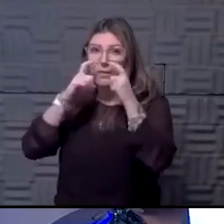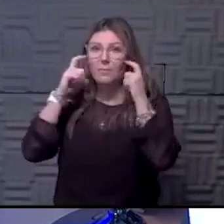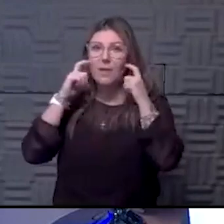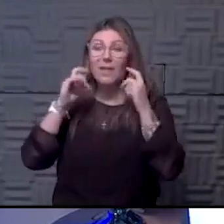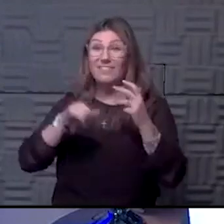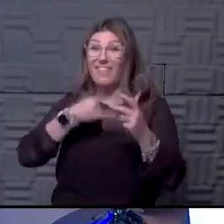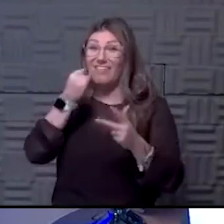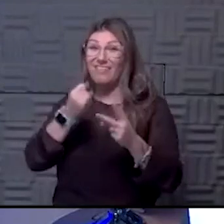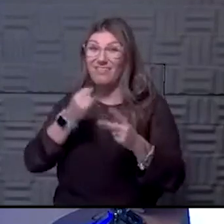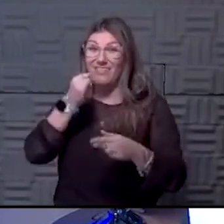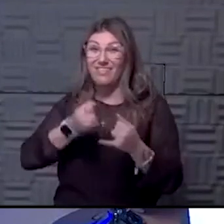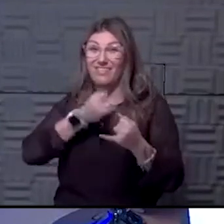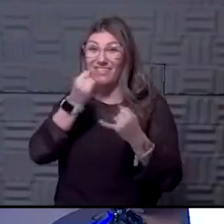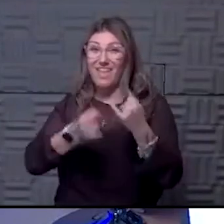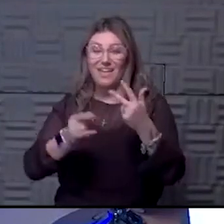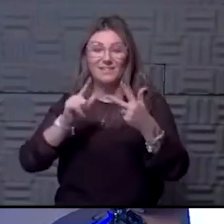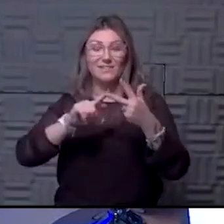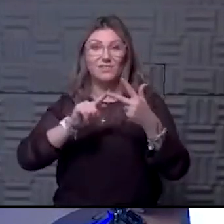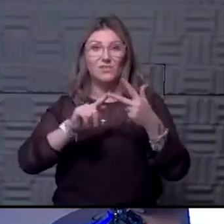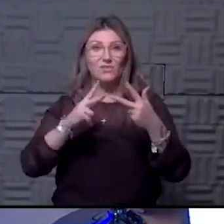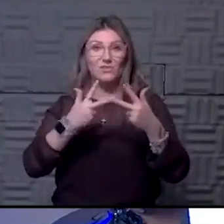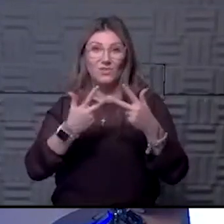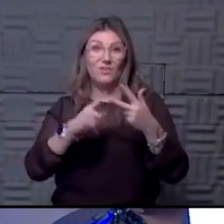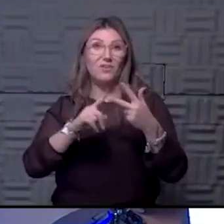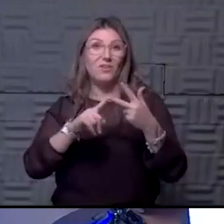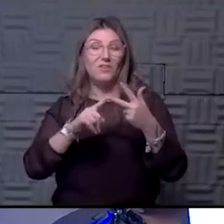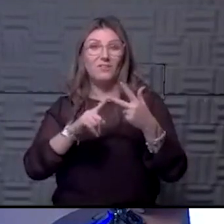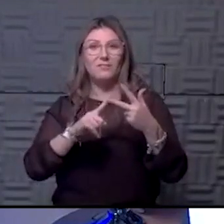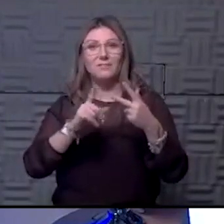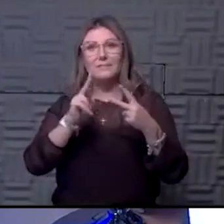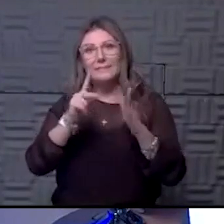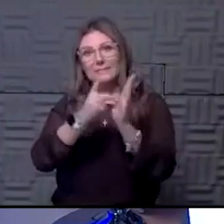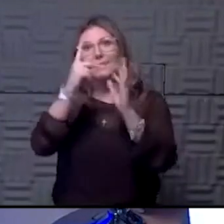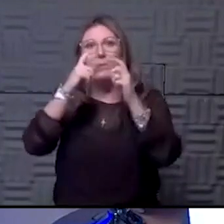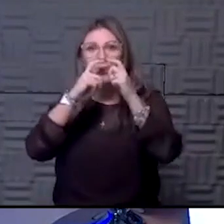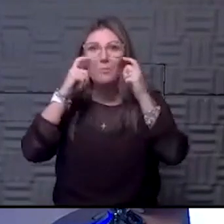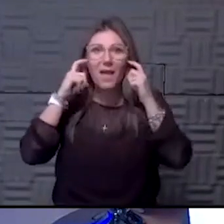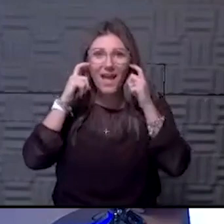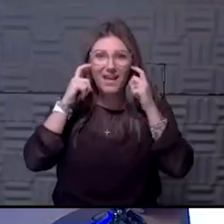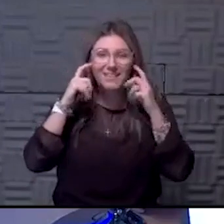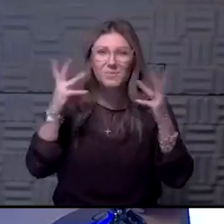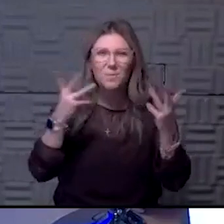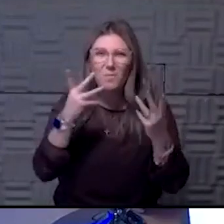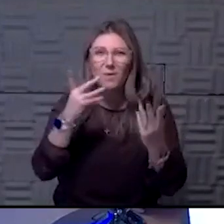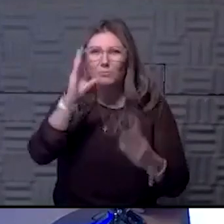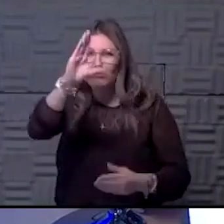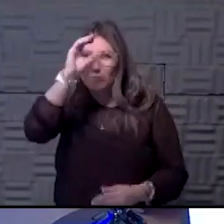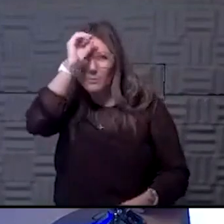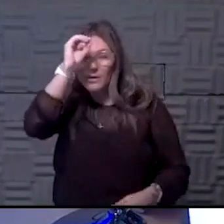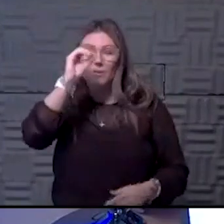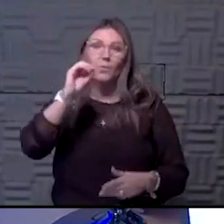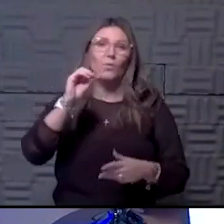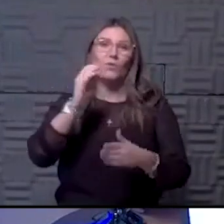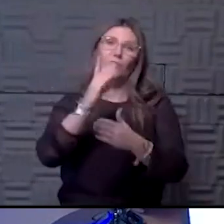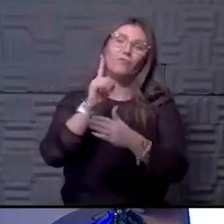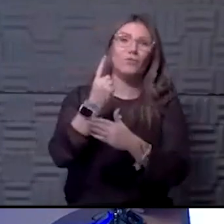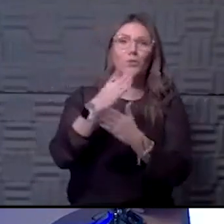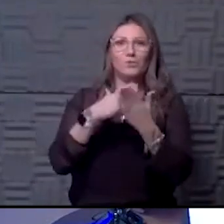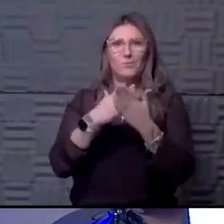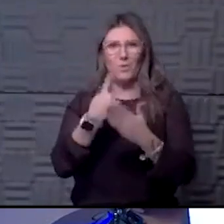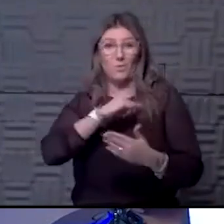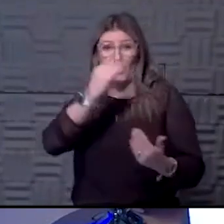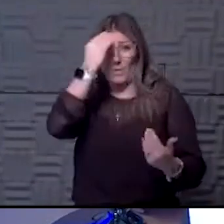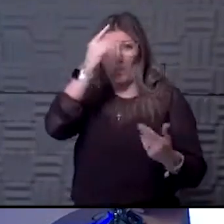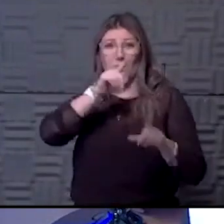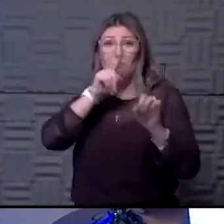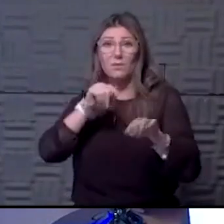question is, there's talk today about double masking. They want to know what you guys think about that. Yep. Well, Hawkeye, the first part of the question is we know the answer